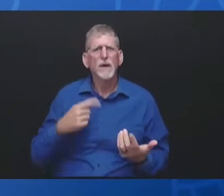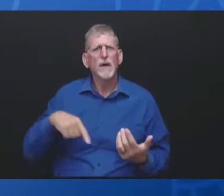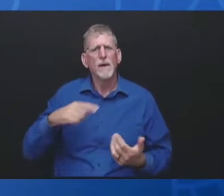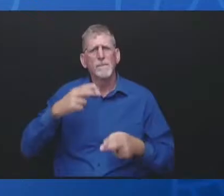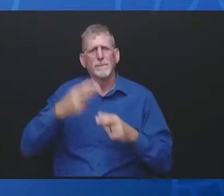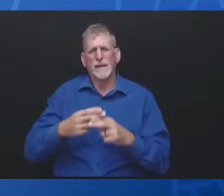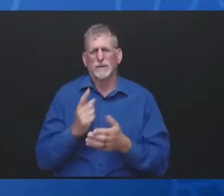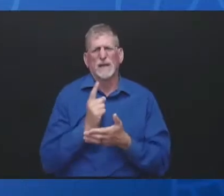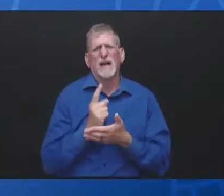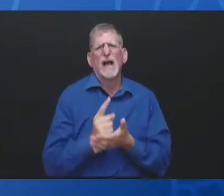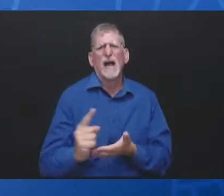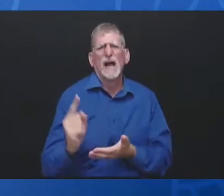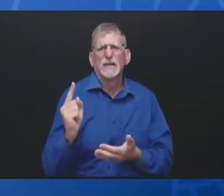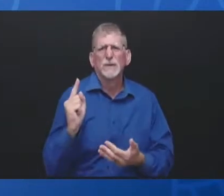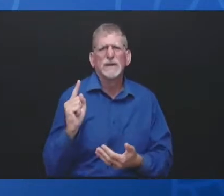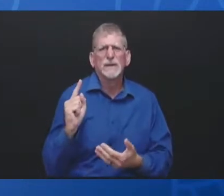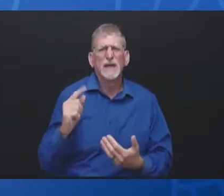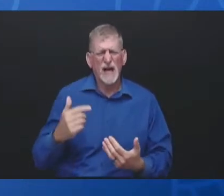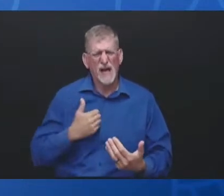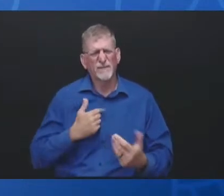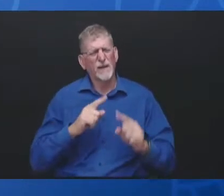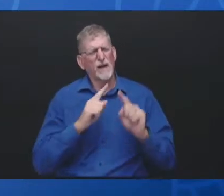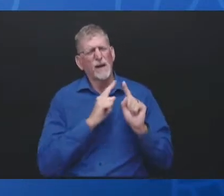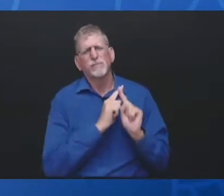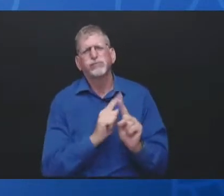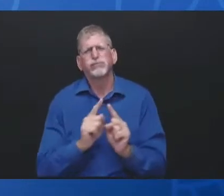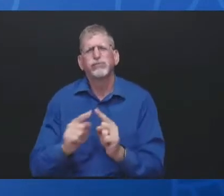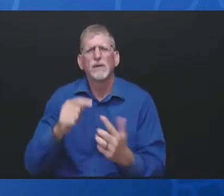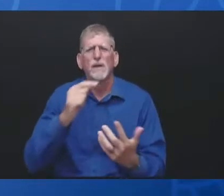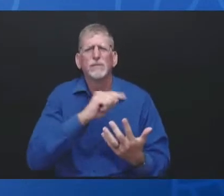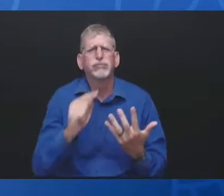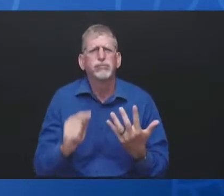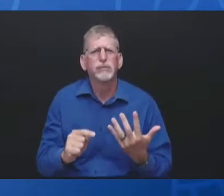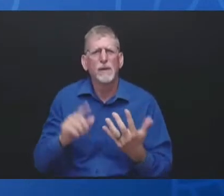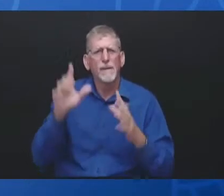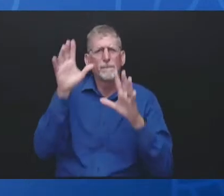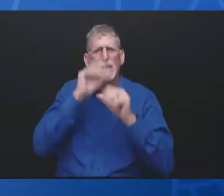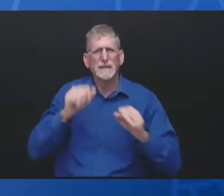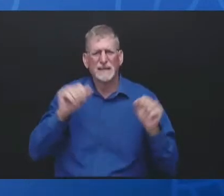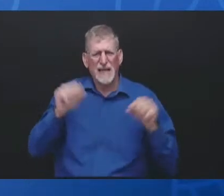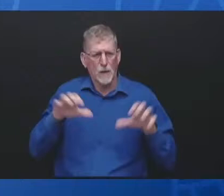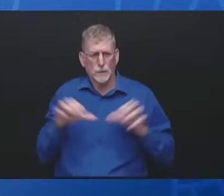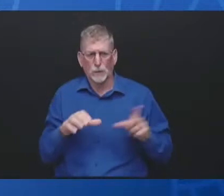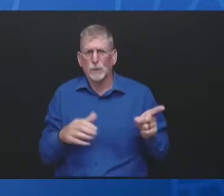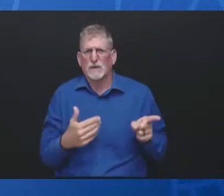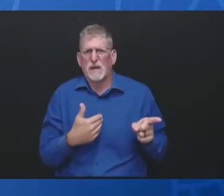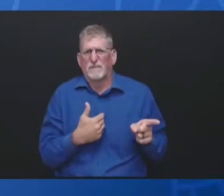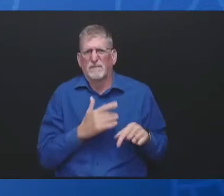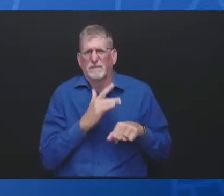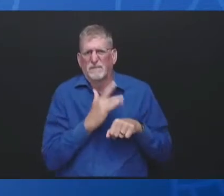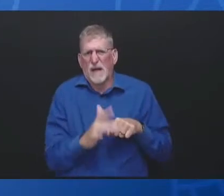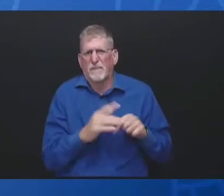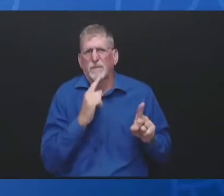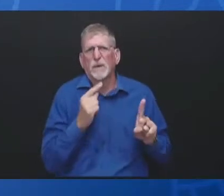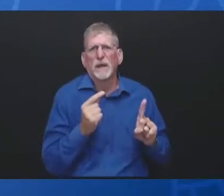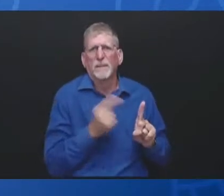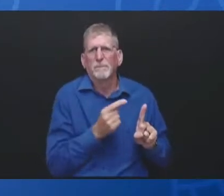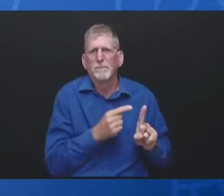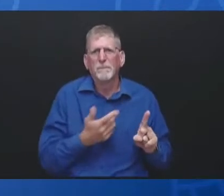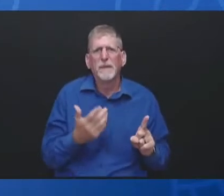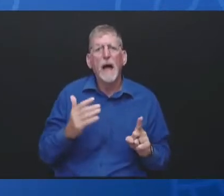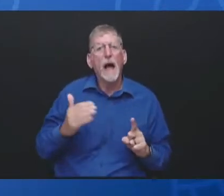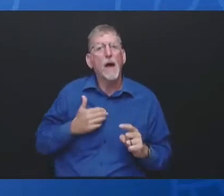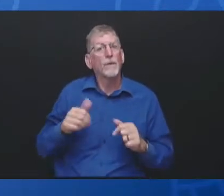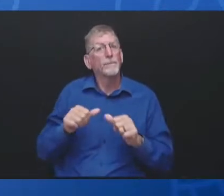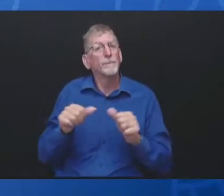many different things that the president has at his disposal to make sure that our position is felt and that